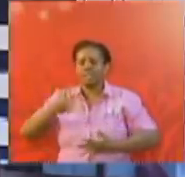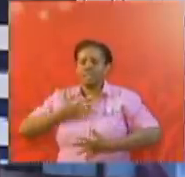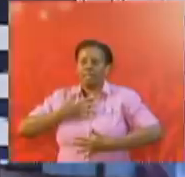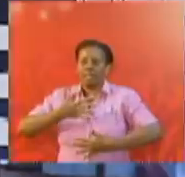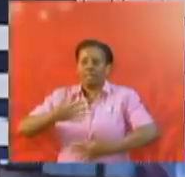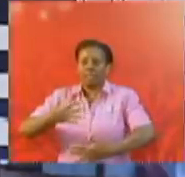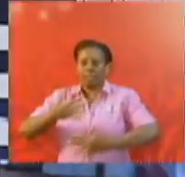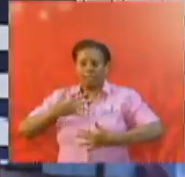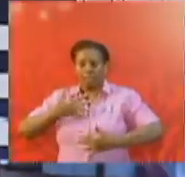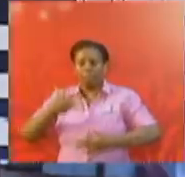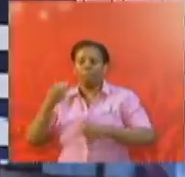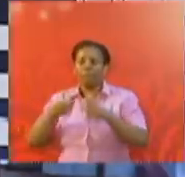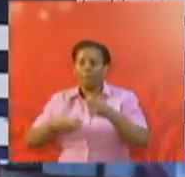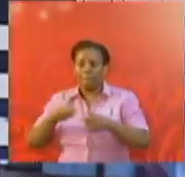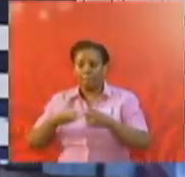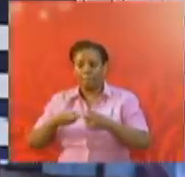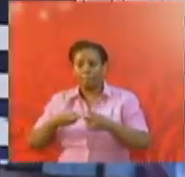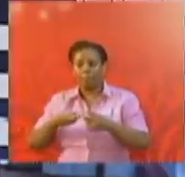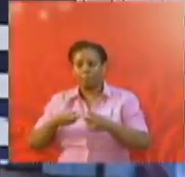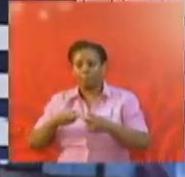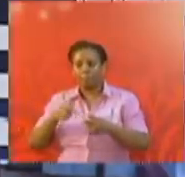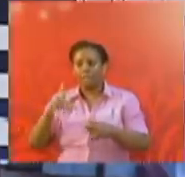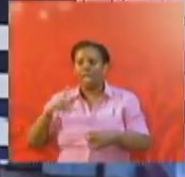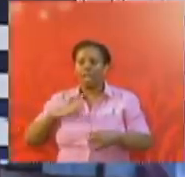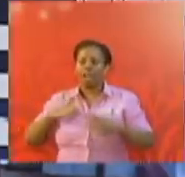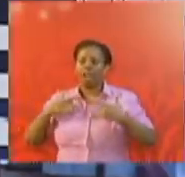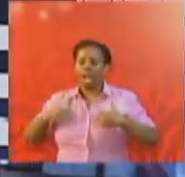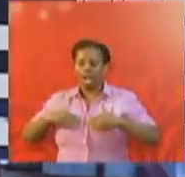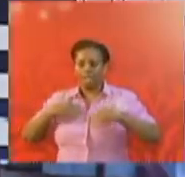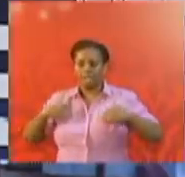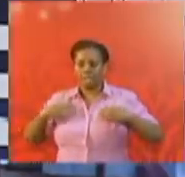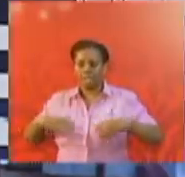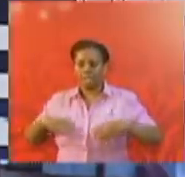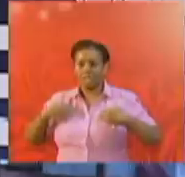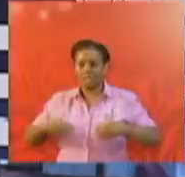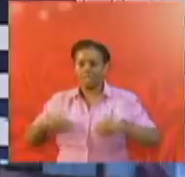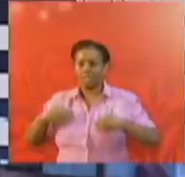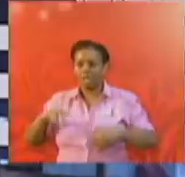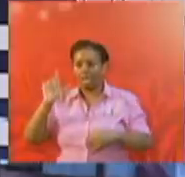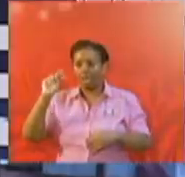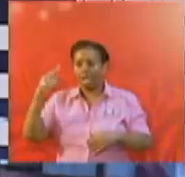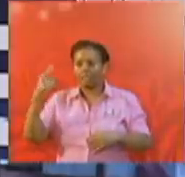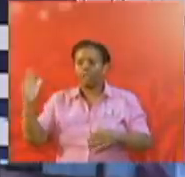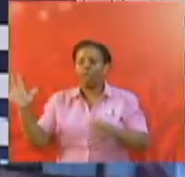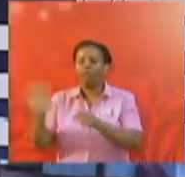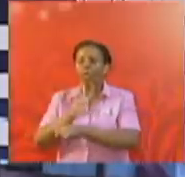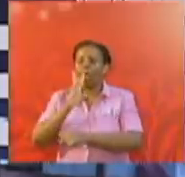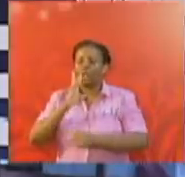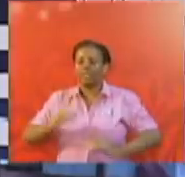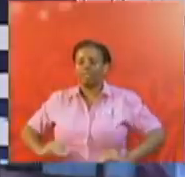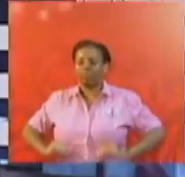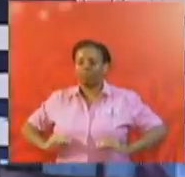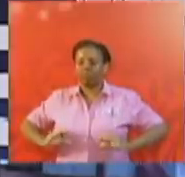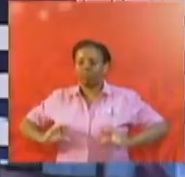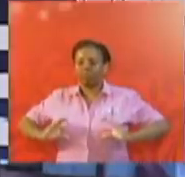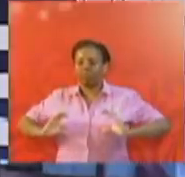itself, because they become so inflamed because of the virus, they fill up with fluids. And the fluid prevents the oxygen from